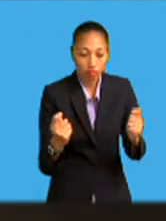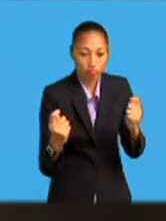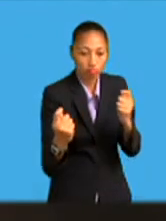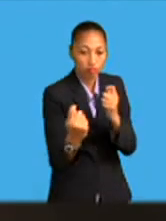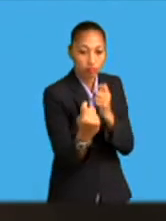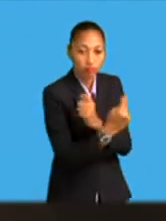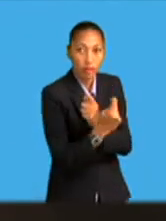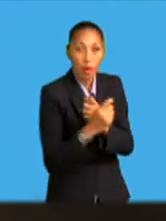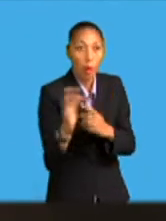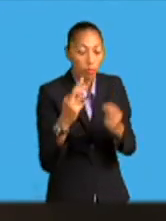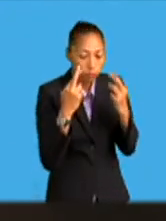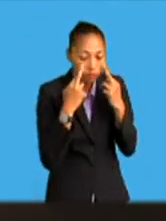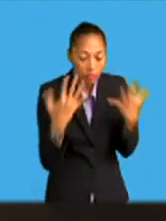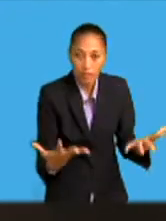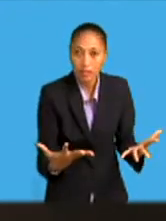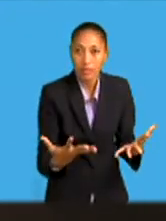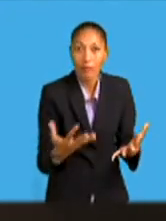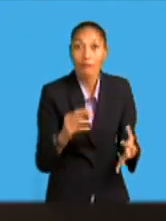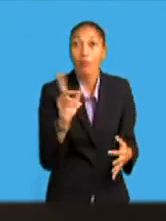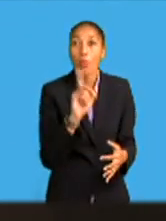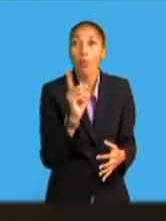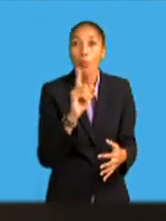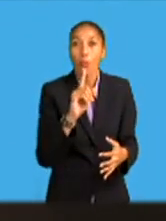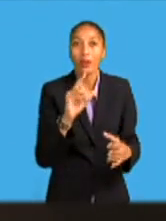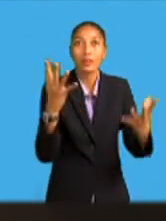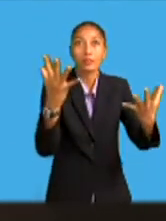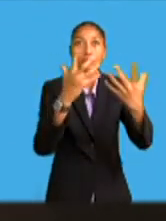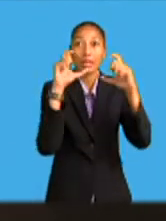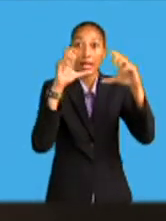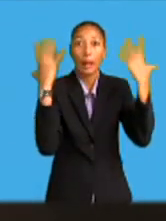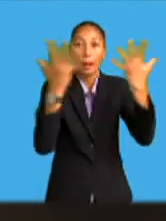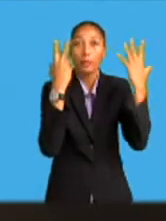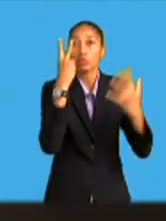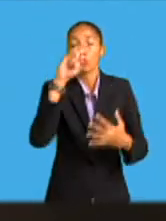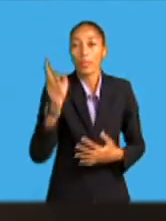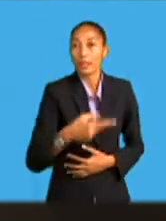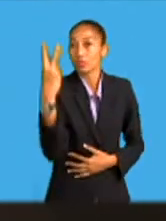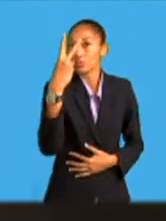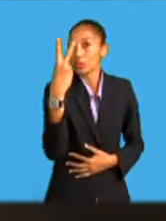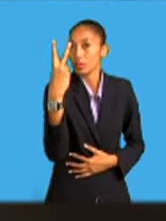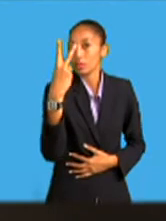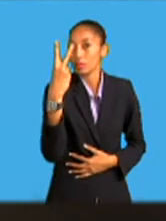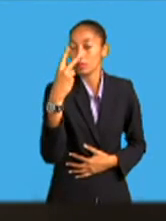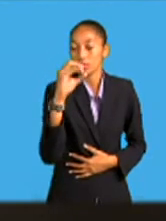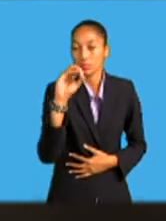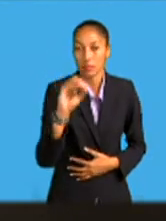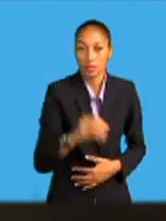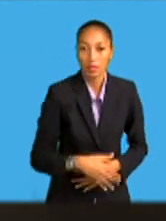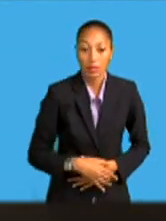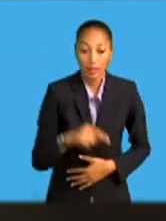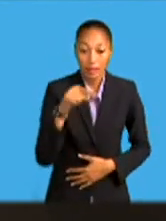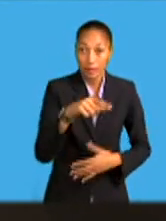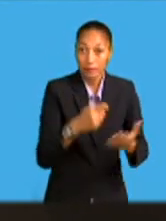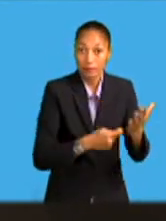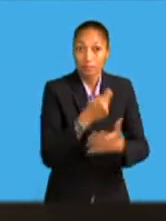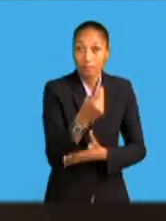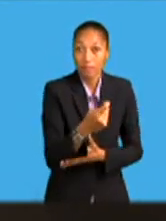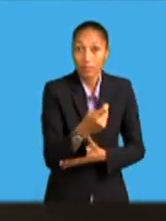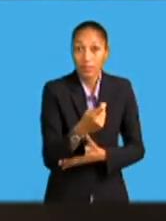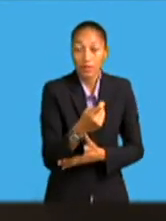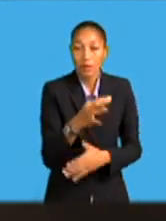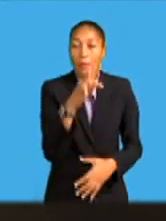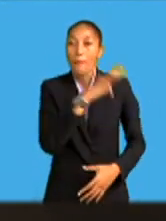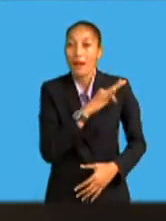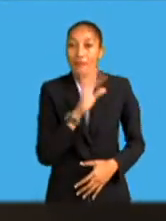into result-based payments for carbon in 2020. These payments will directly benefit the forest